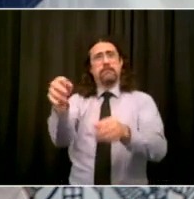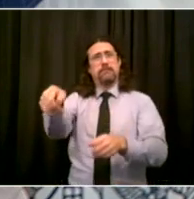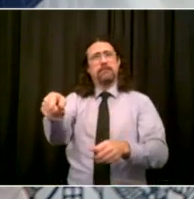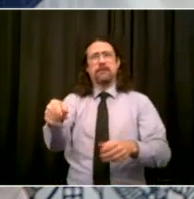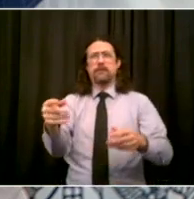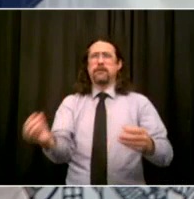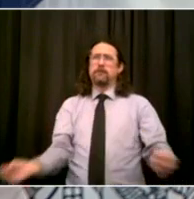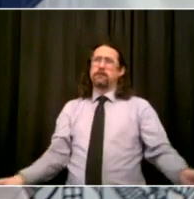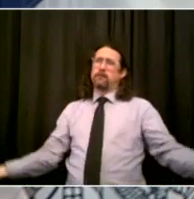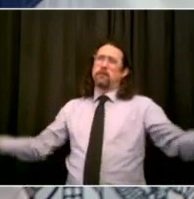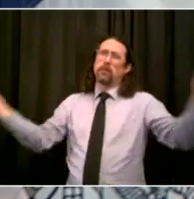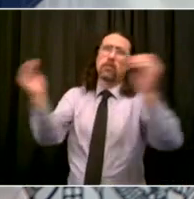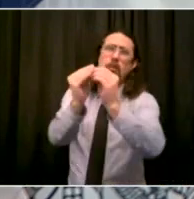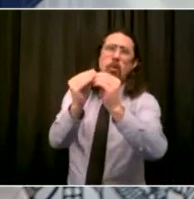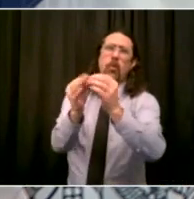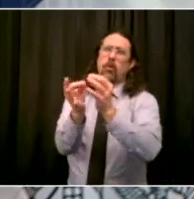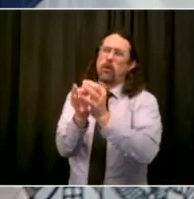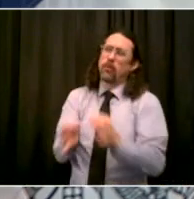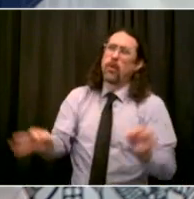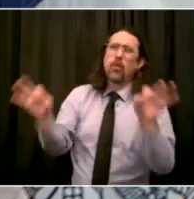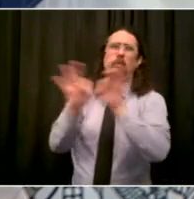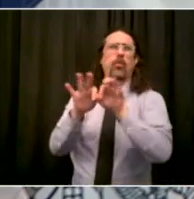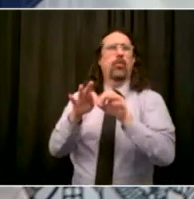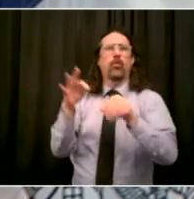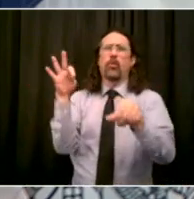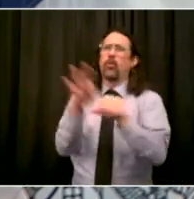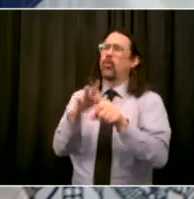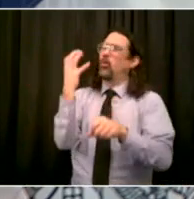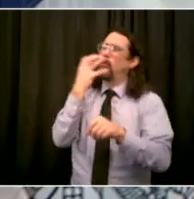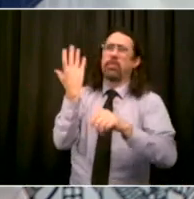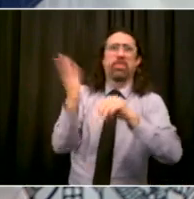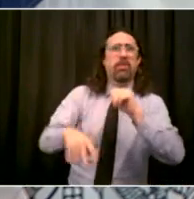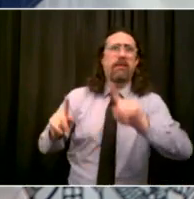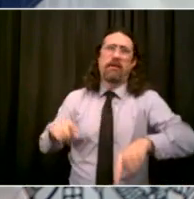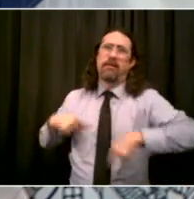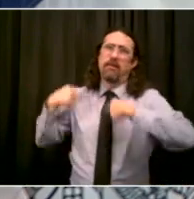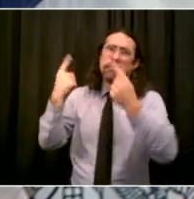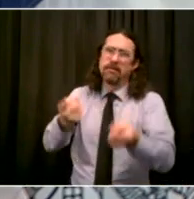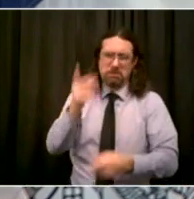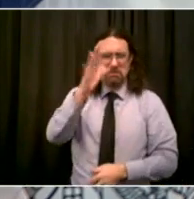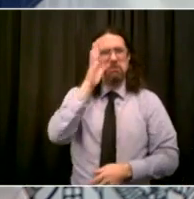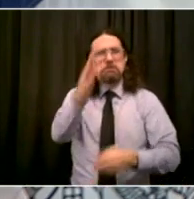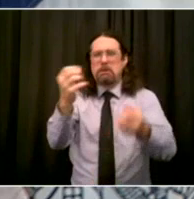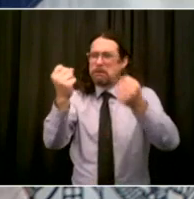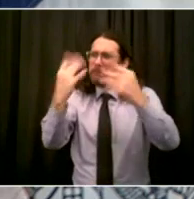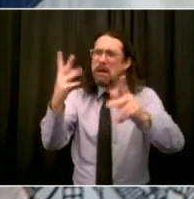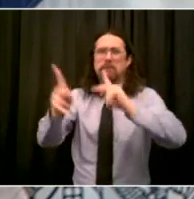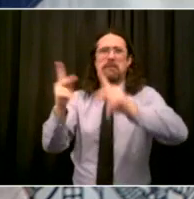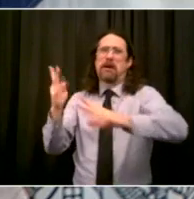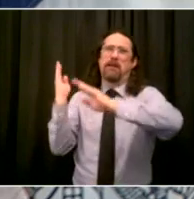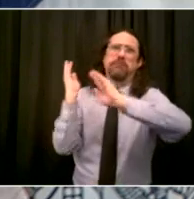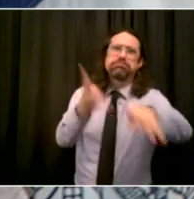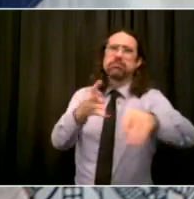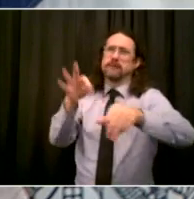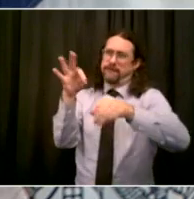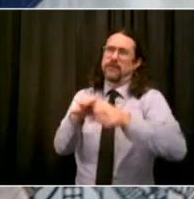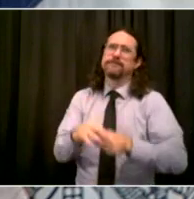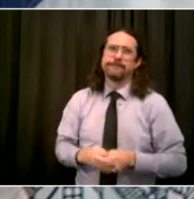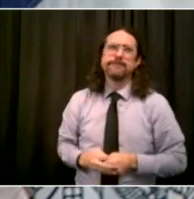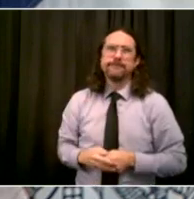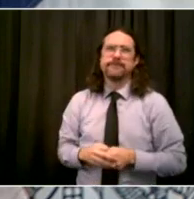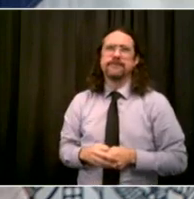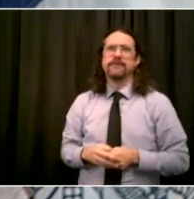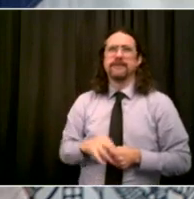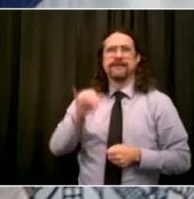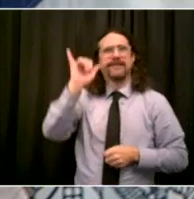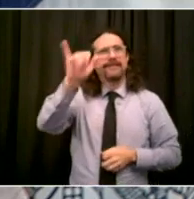tough it out through the weather, I still think it's better to get that vote in early and get it done, because I'm not going to be shocked at all if there are huge,